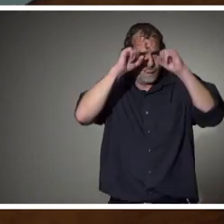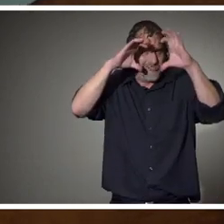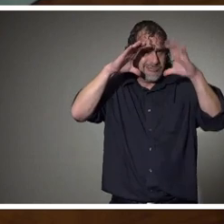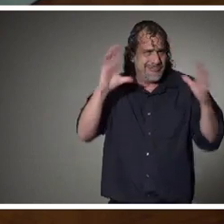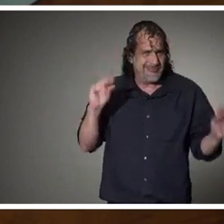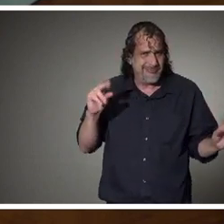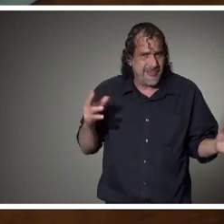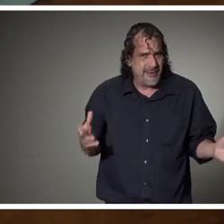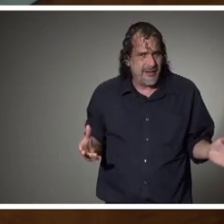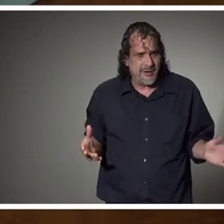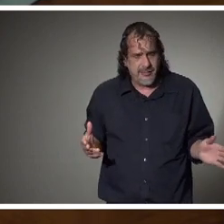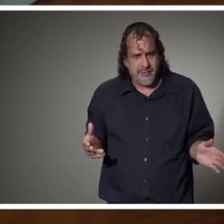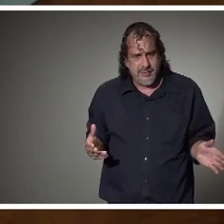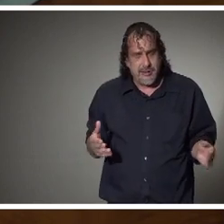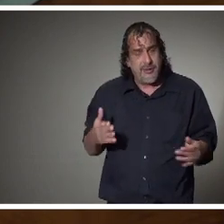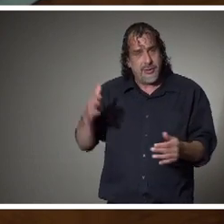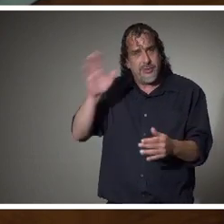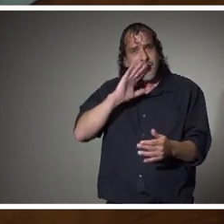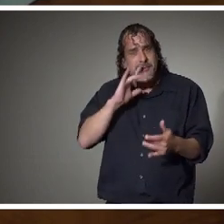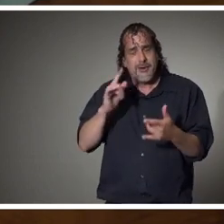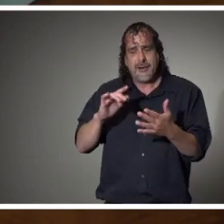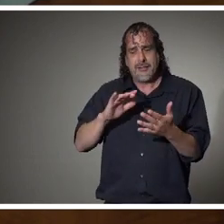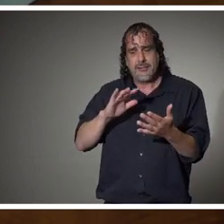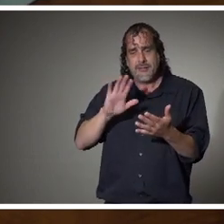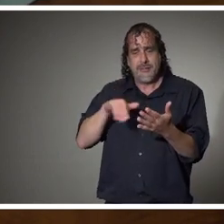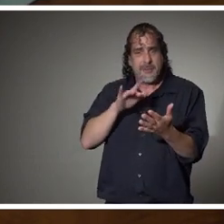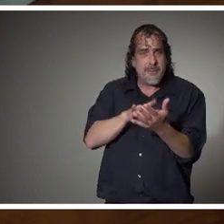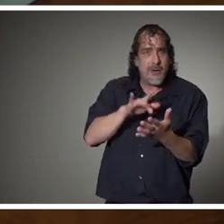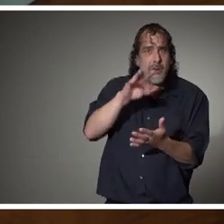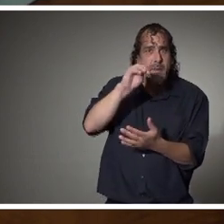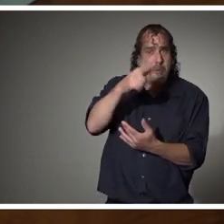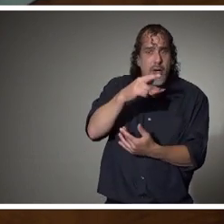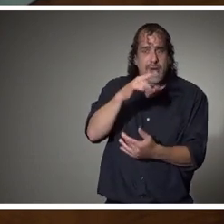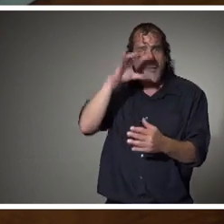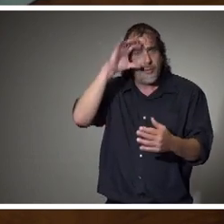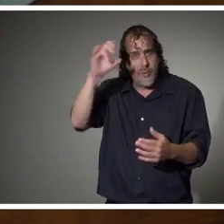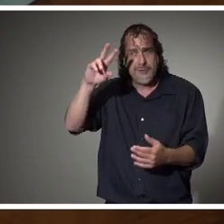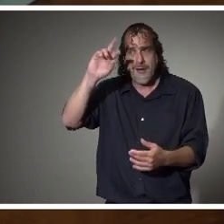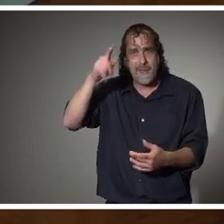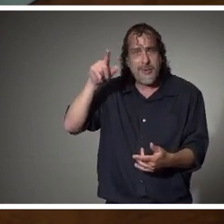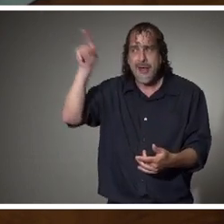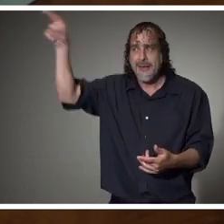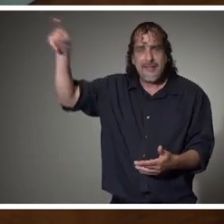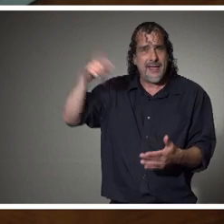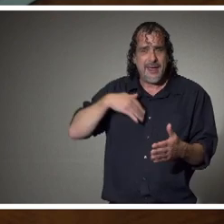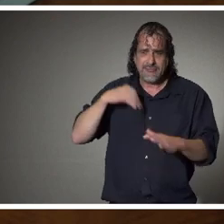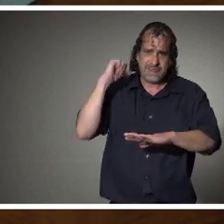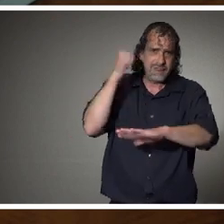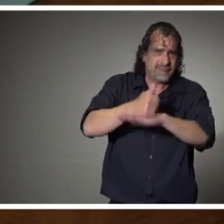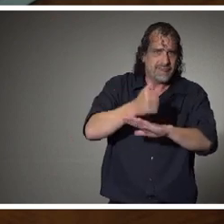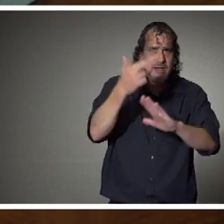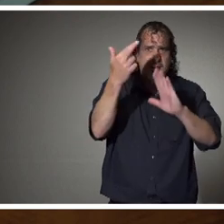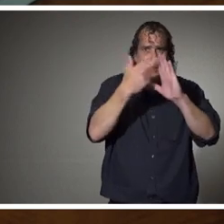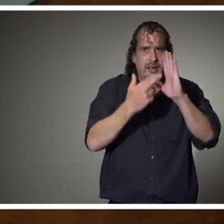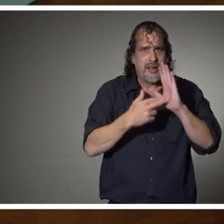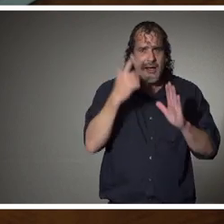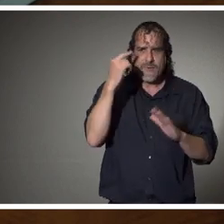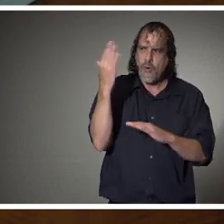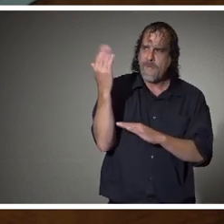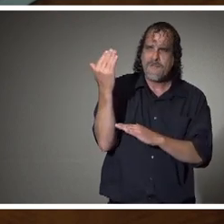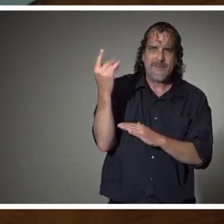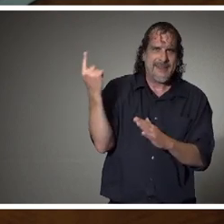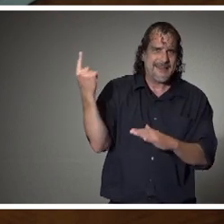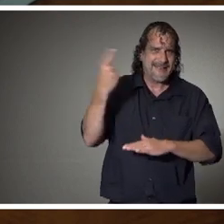middle of March, the president, the vice president, the coronavirus task force, put out a guidelines for 15